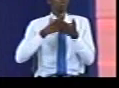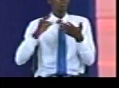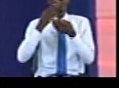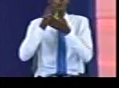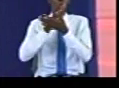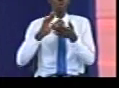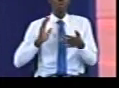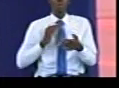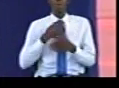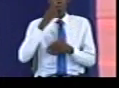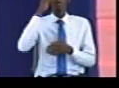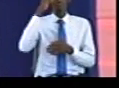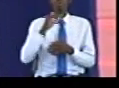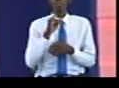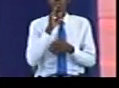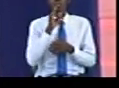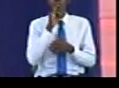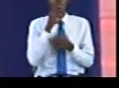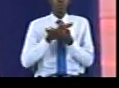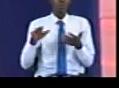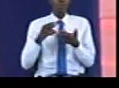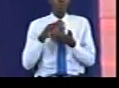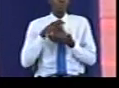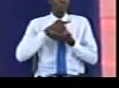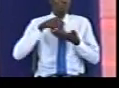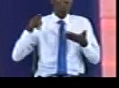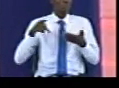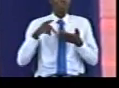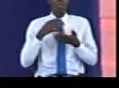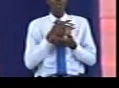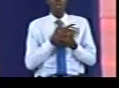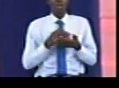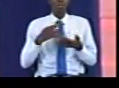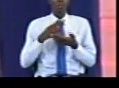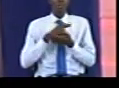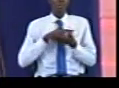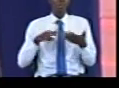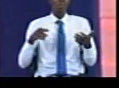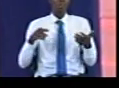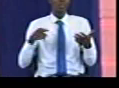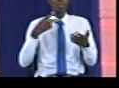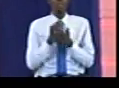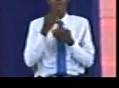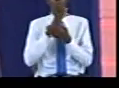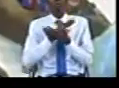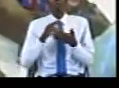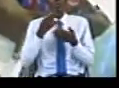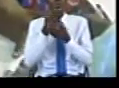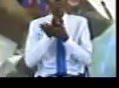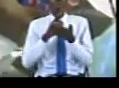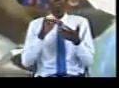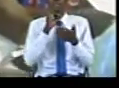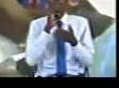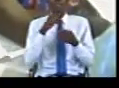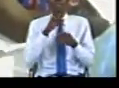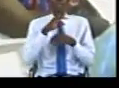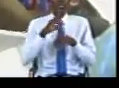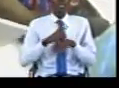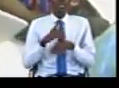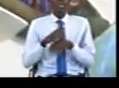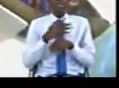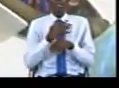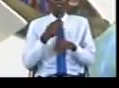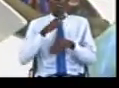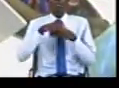our God is righteous. It says, holy, holy, holy is the Lord of hosts. The whole earth is full of his